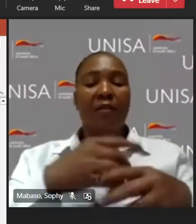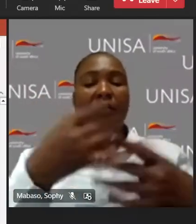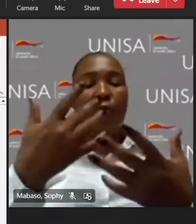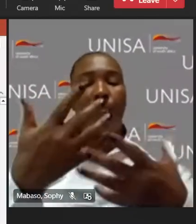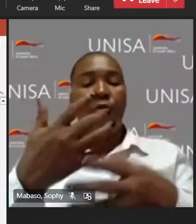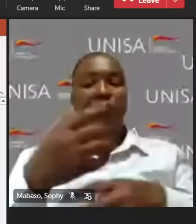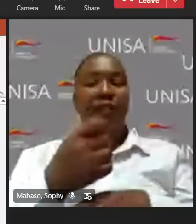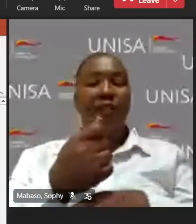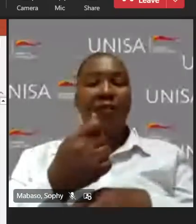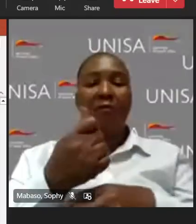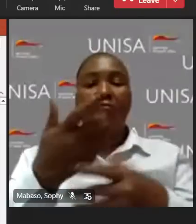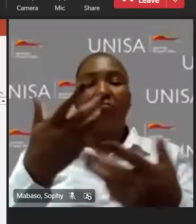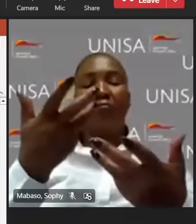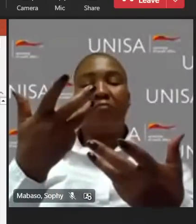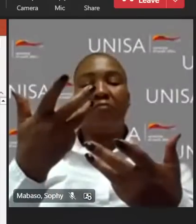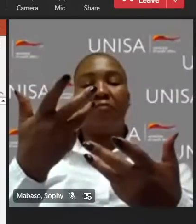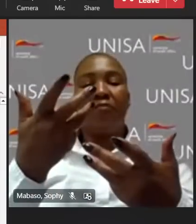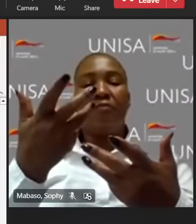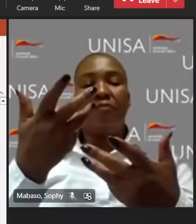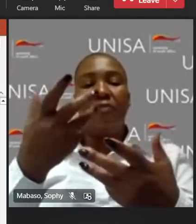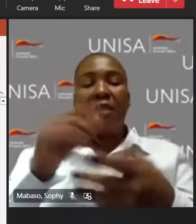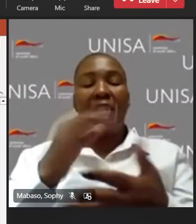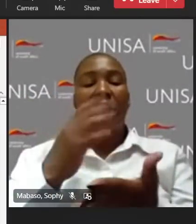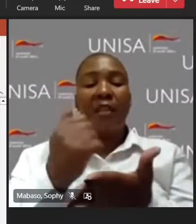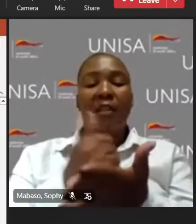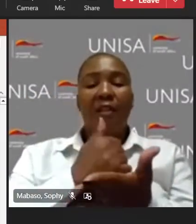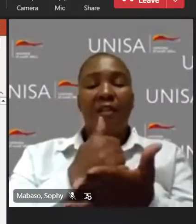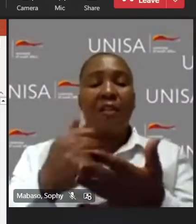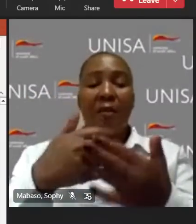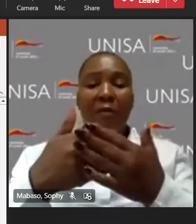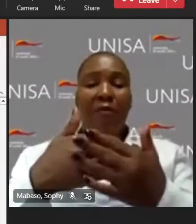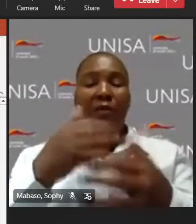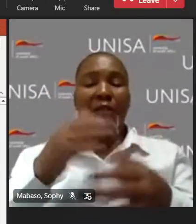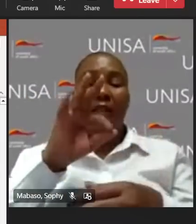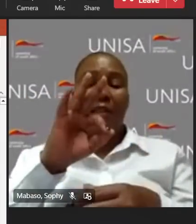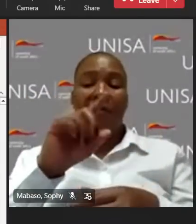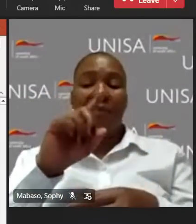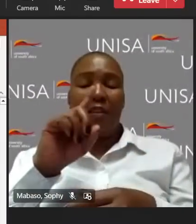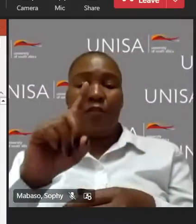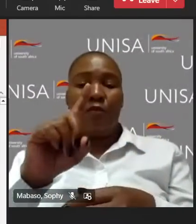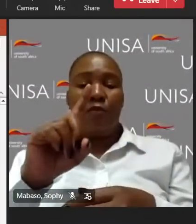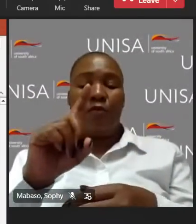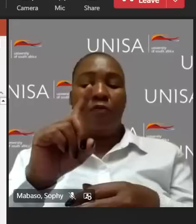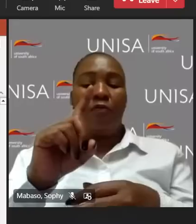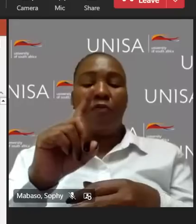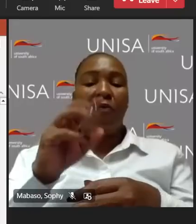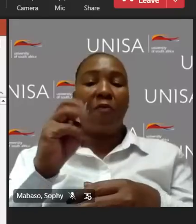that are not received by the 31st of March or 31st of August,